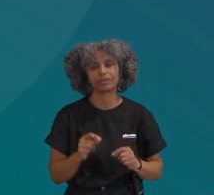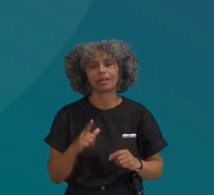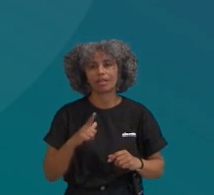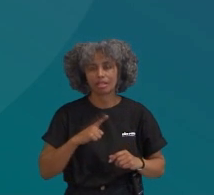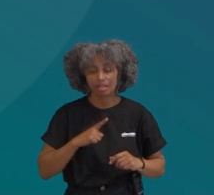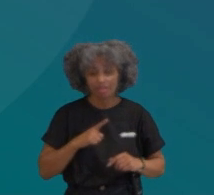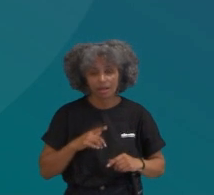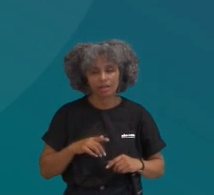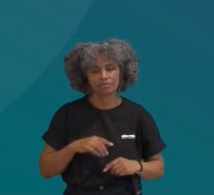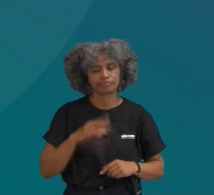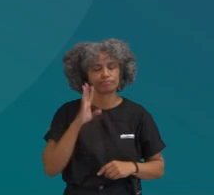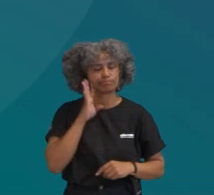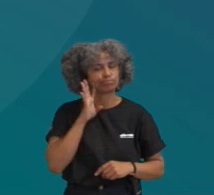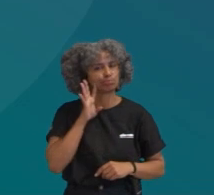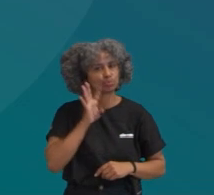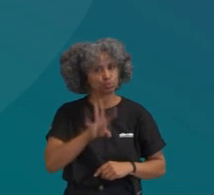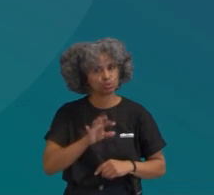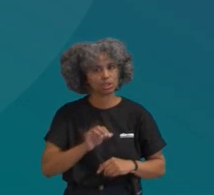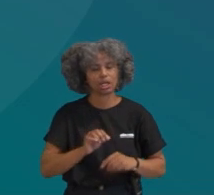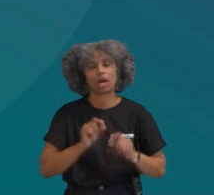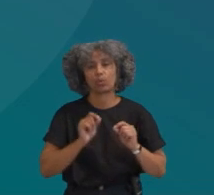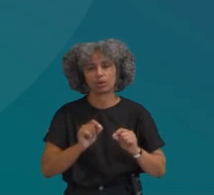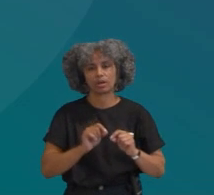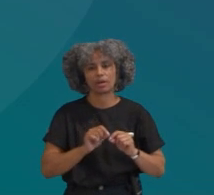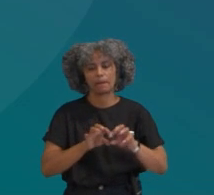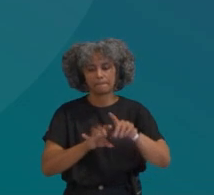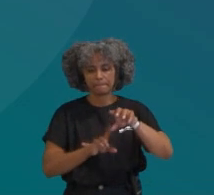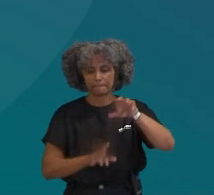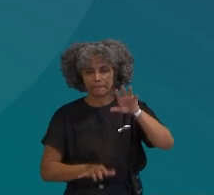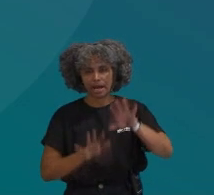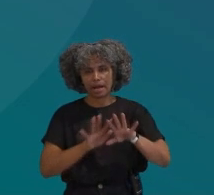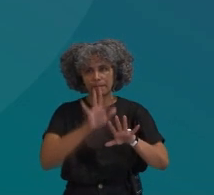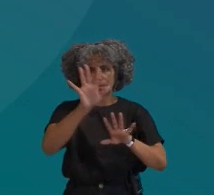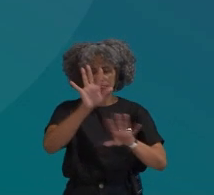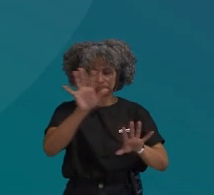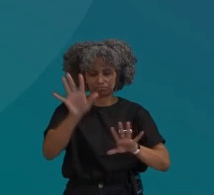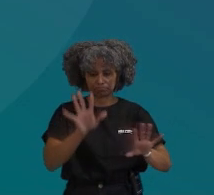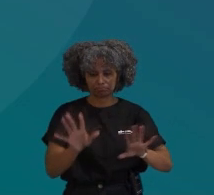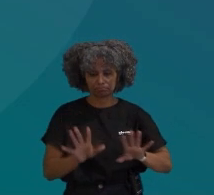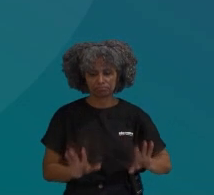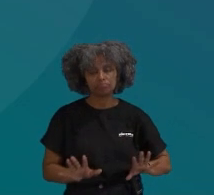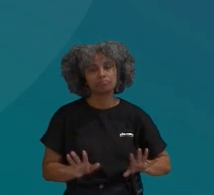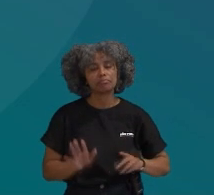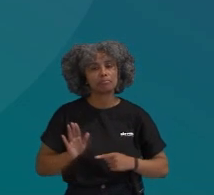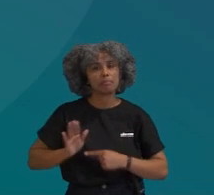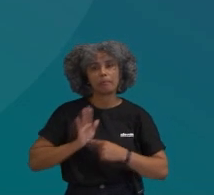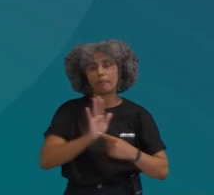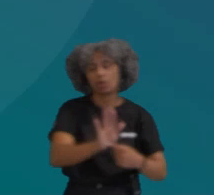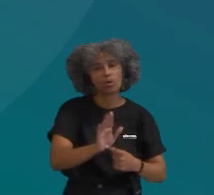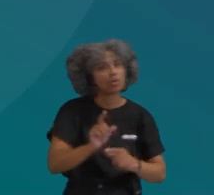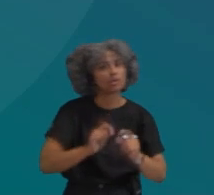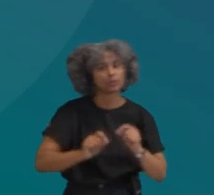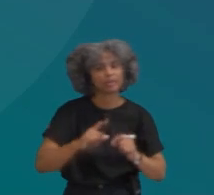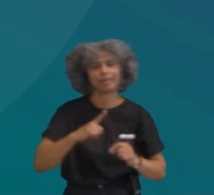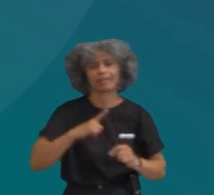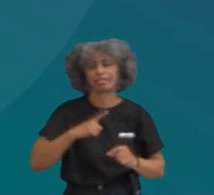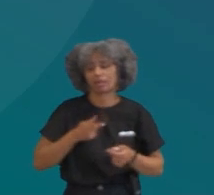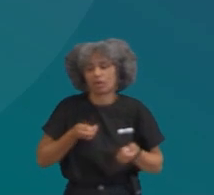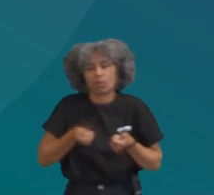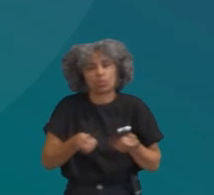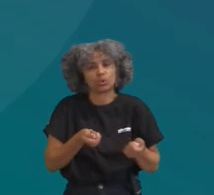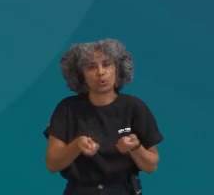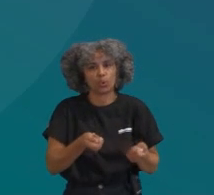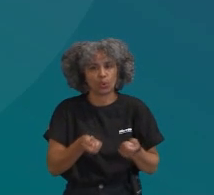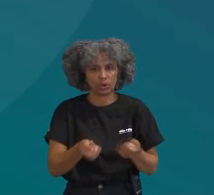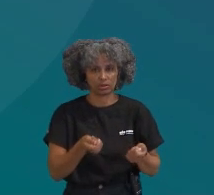map, and everybody above or below it cannot build there. It's huge control, and that line is not even visible on this photo,